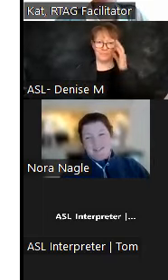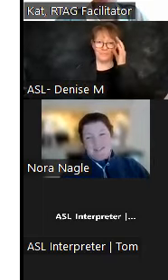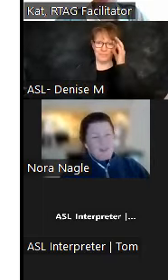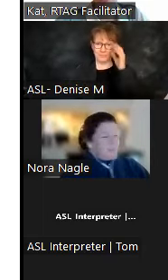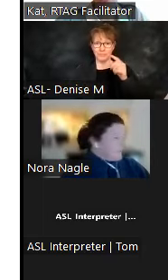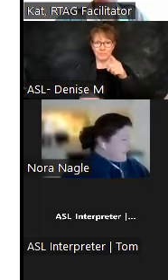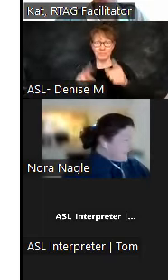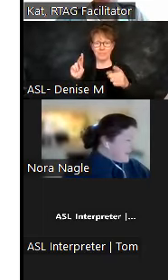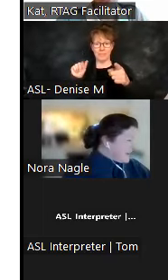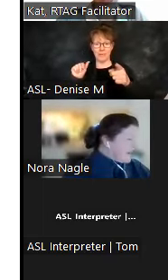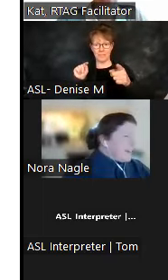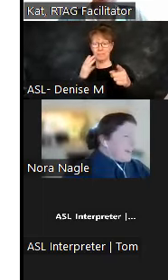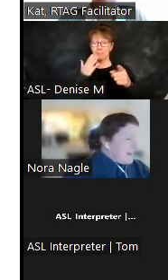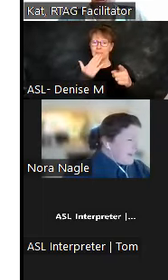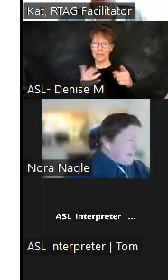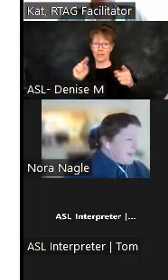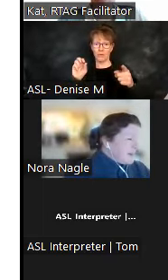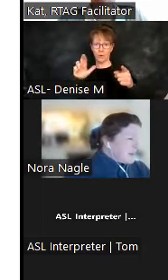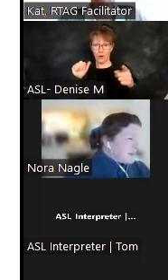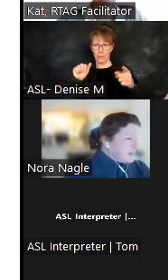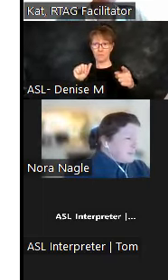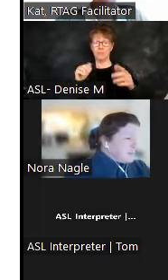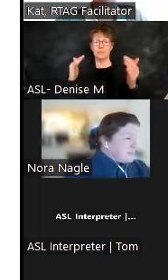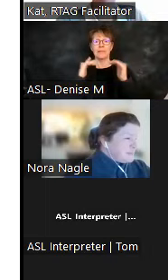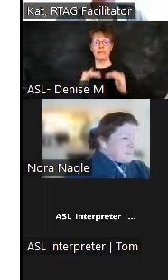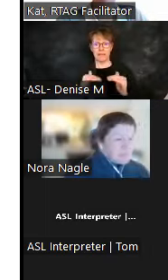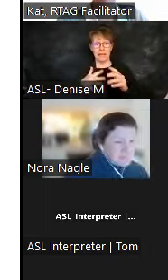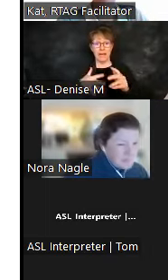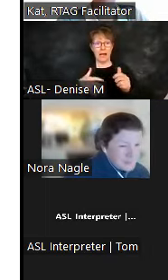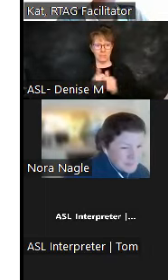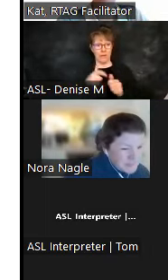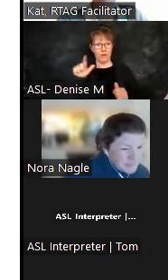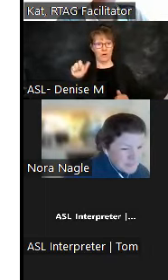Thank you, Nora. Next, we have an update from Laura Brailsford.